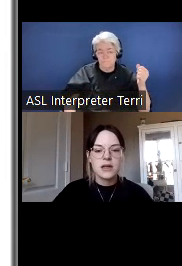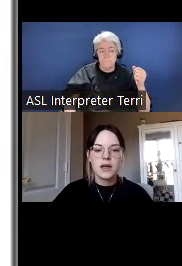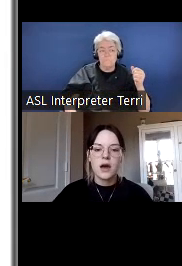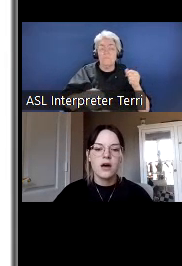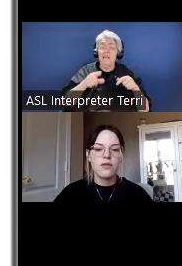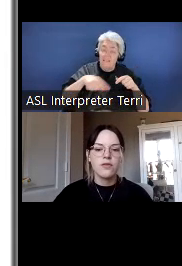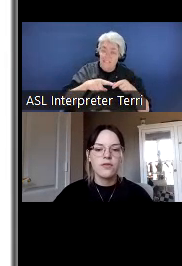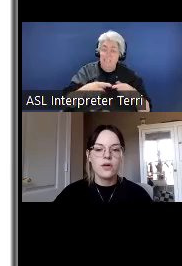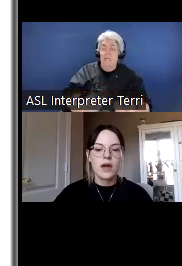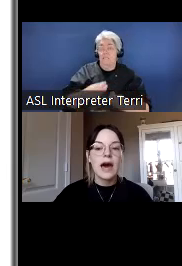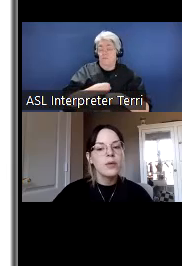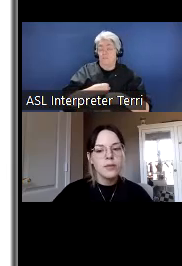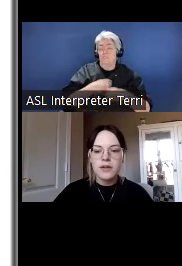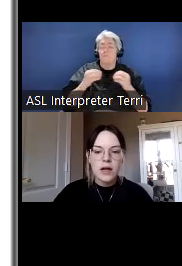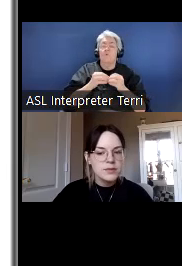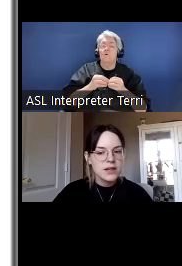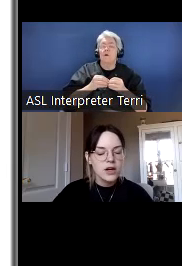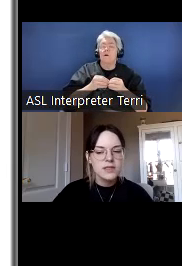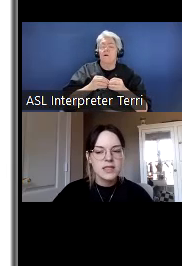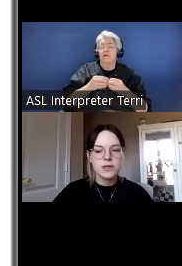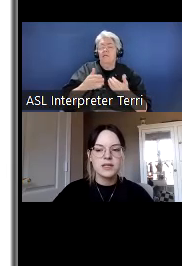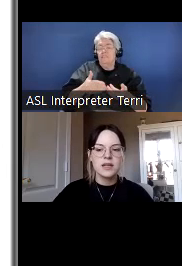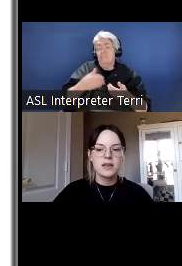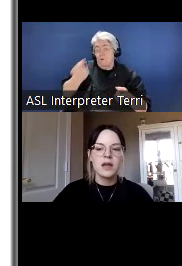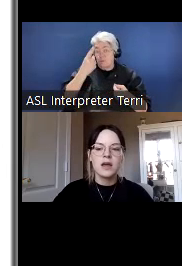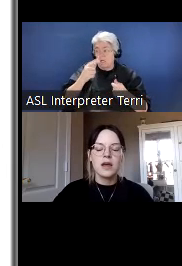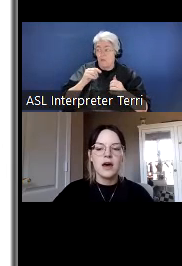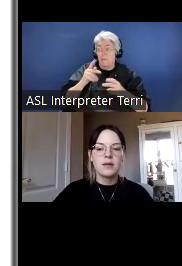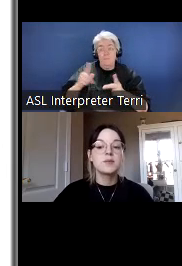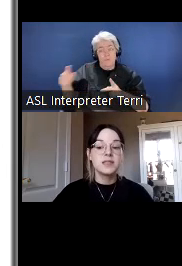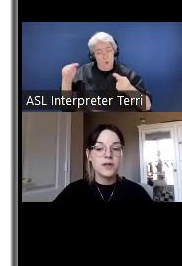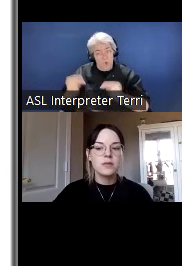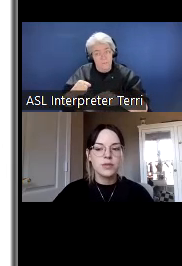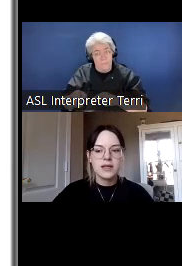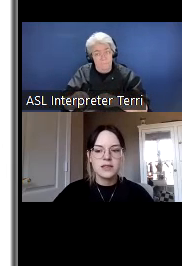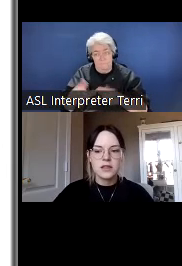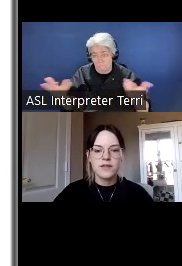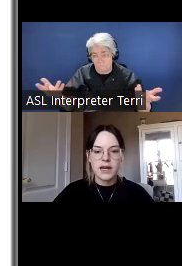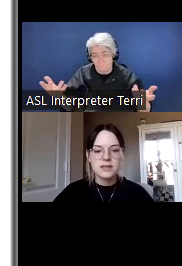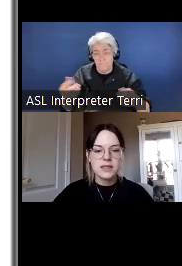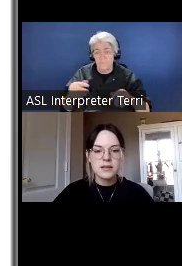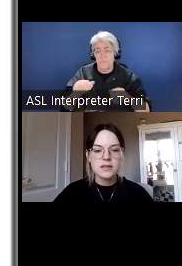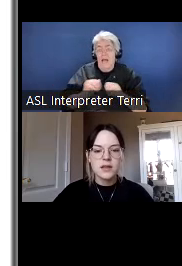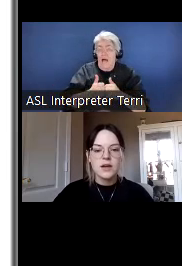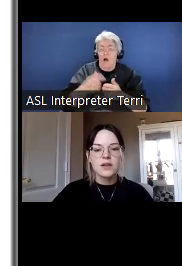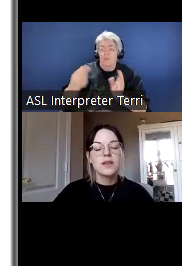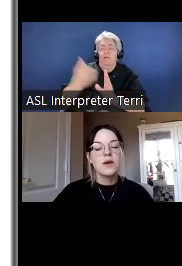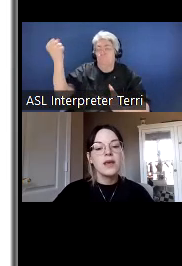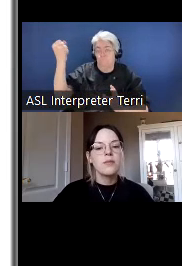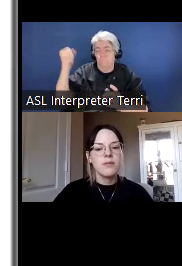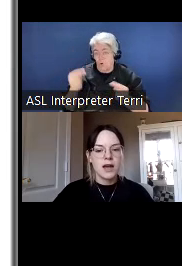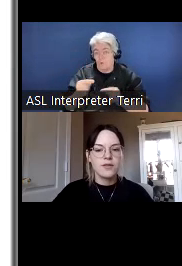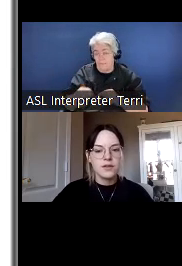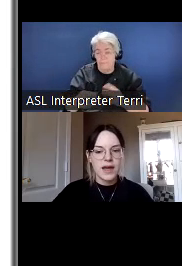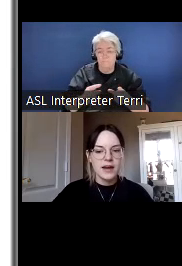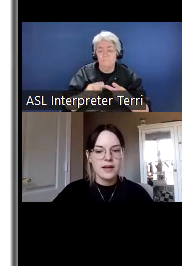an understanding of how people have helped and harmed this person, specifically pertaining to their finances, so that